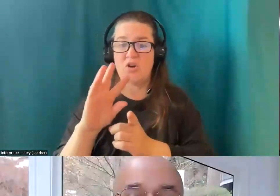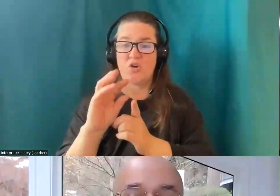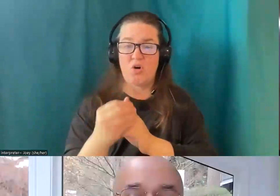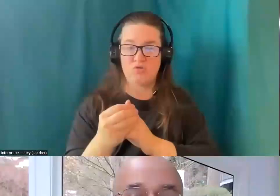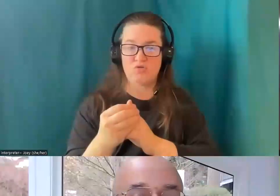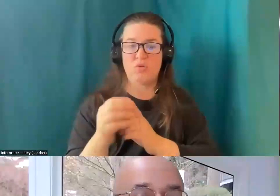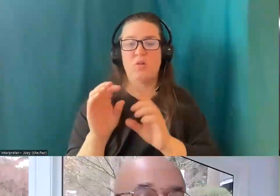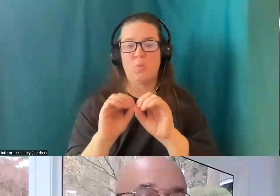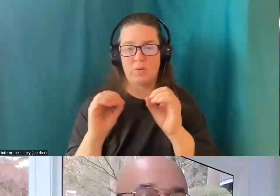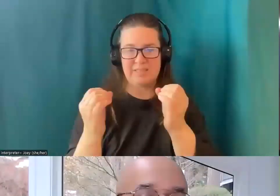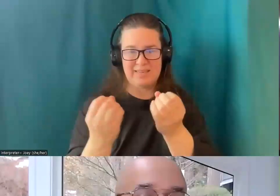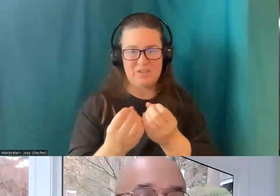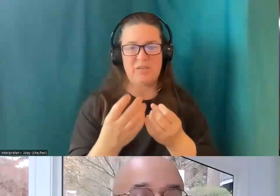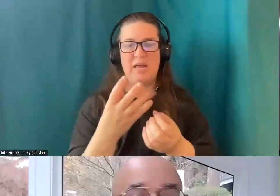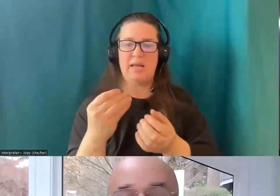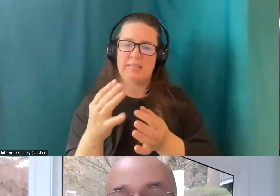artistic component eligibility?